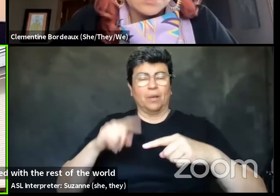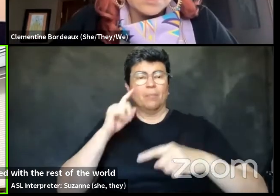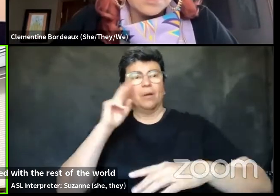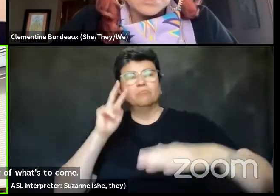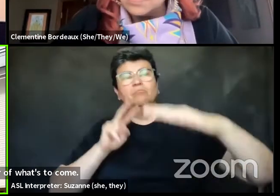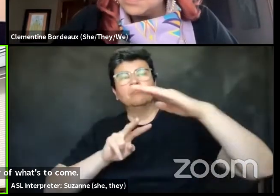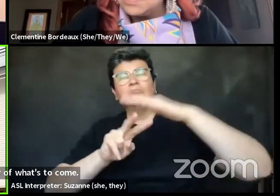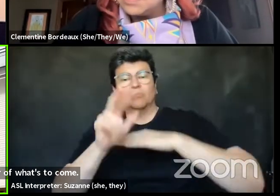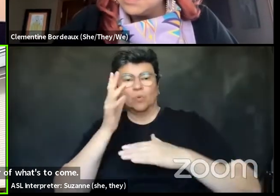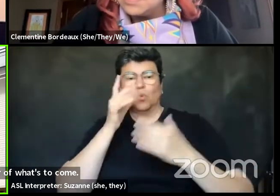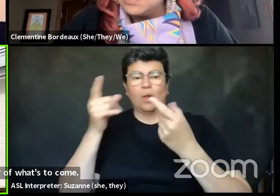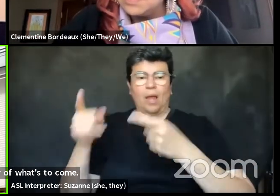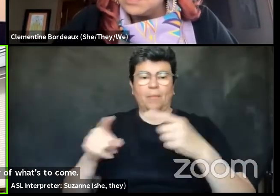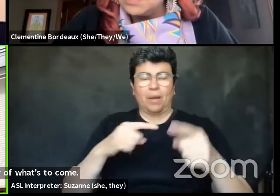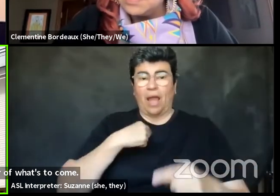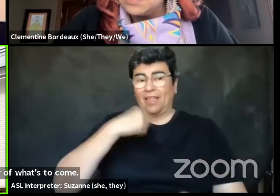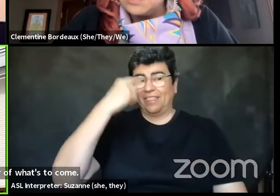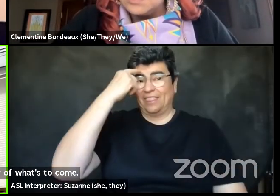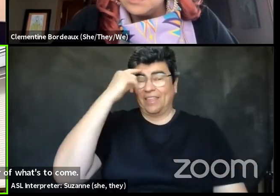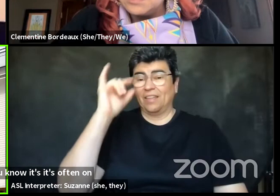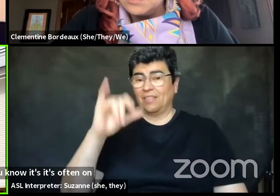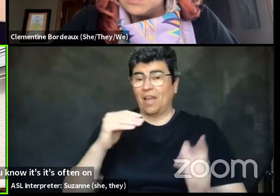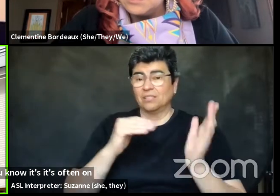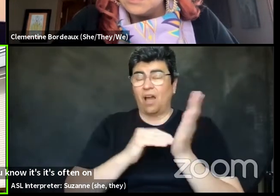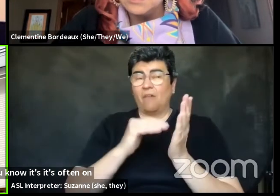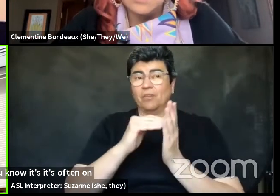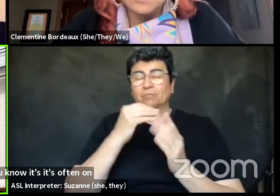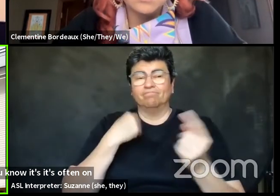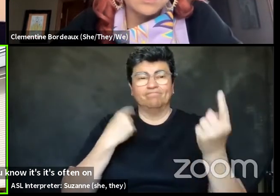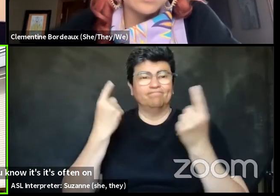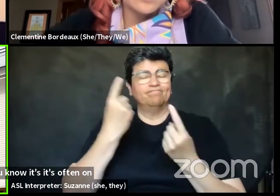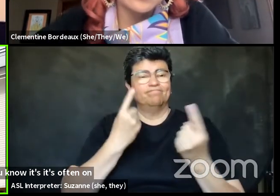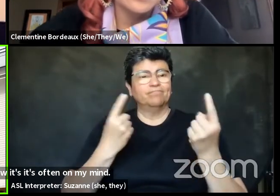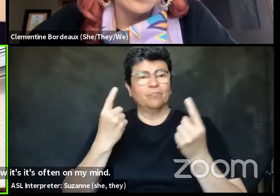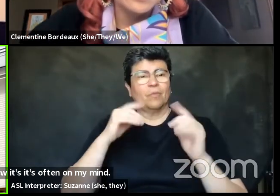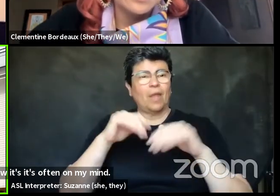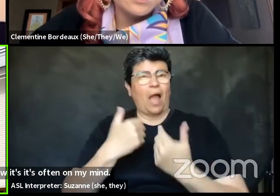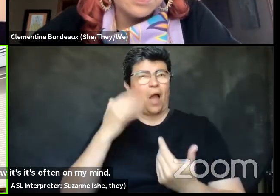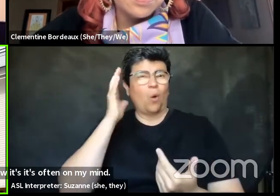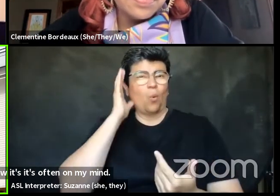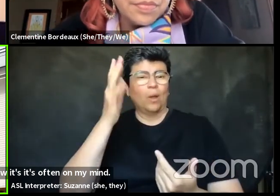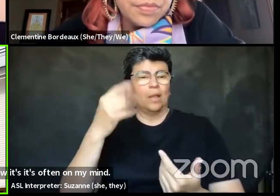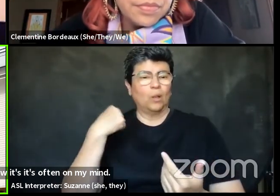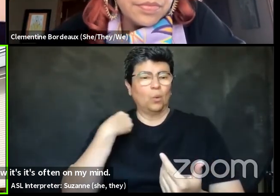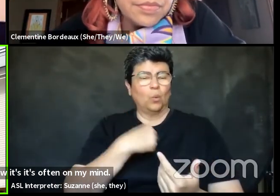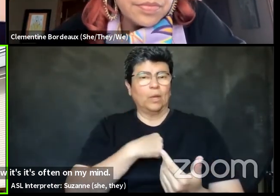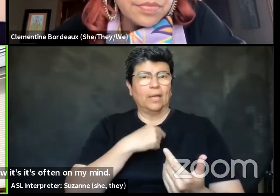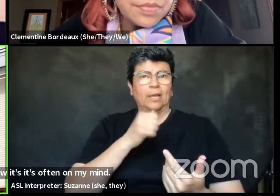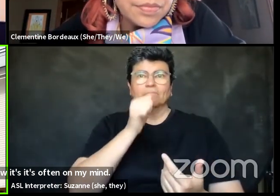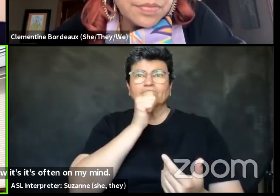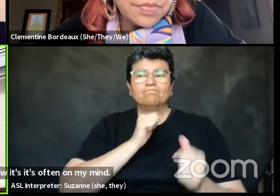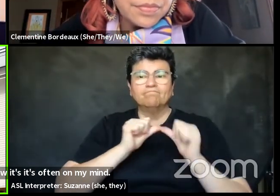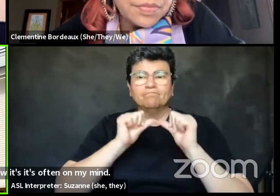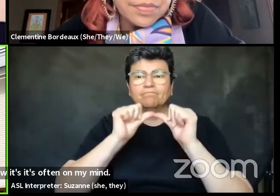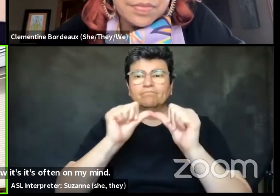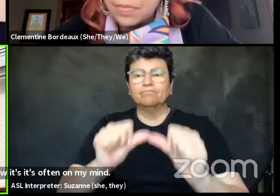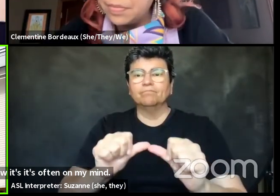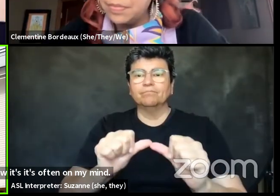But I think that, you know, it's often on my mind, how are we going to endure